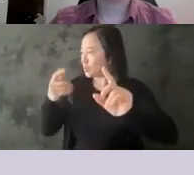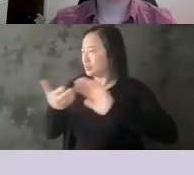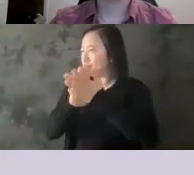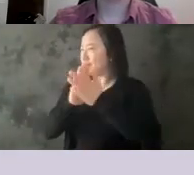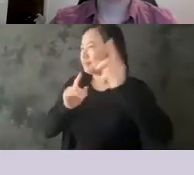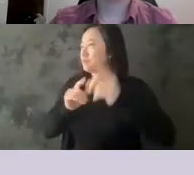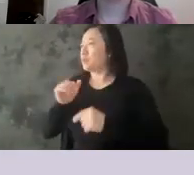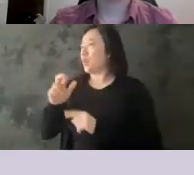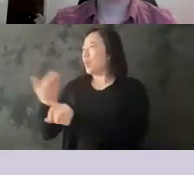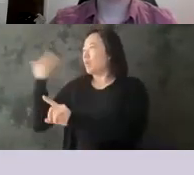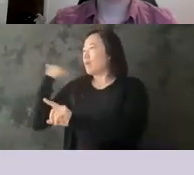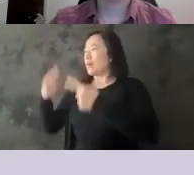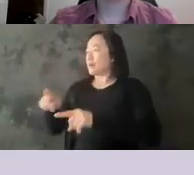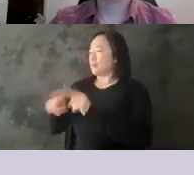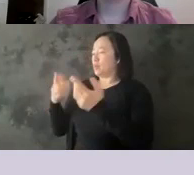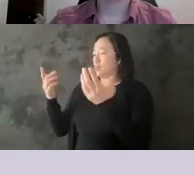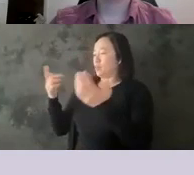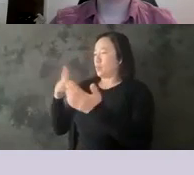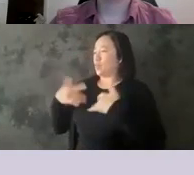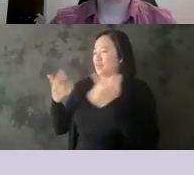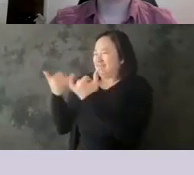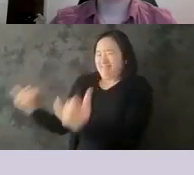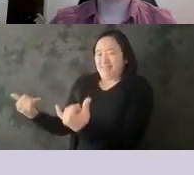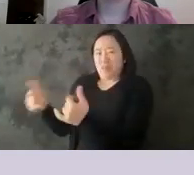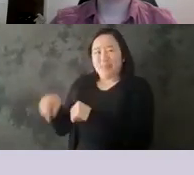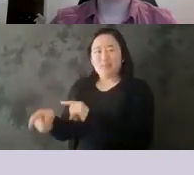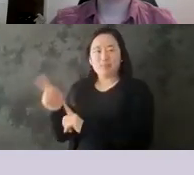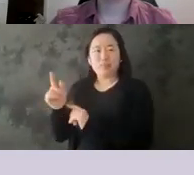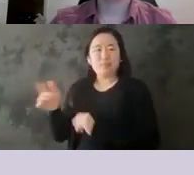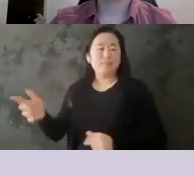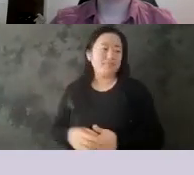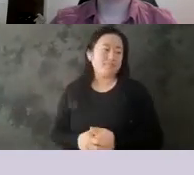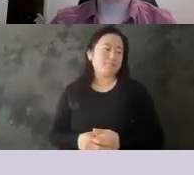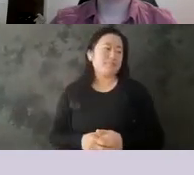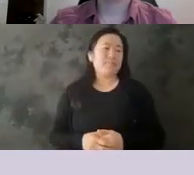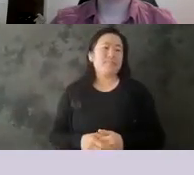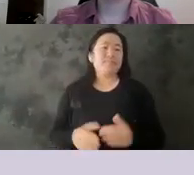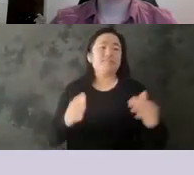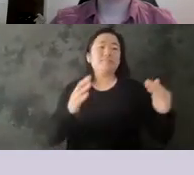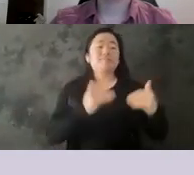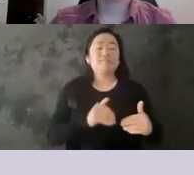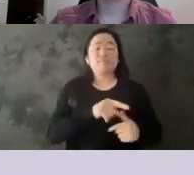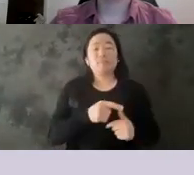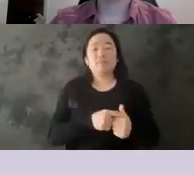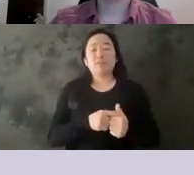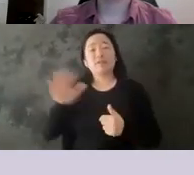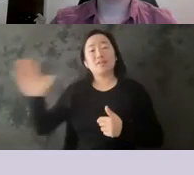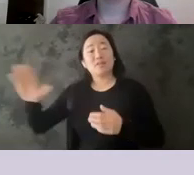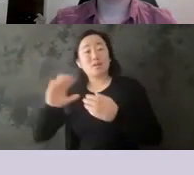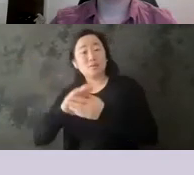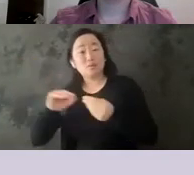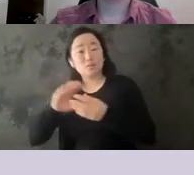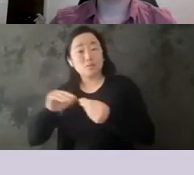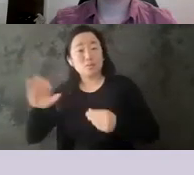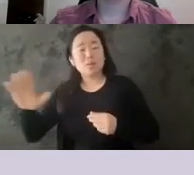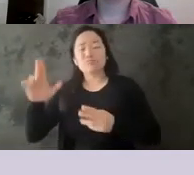they are in the present moment. Similarly, being able to honor the survivor's story. So a huge part of this